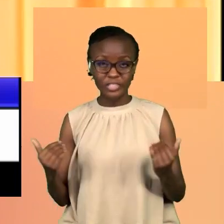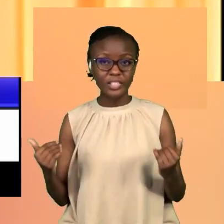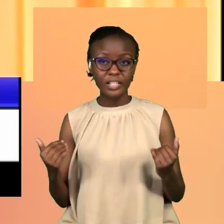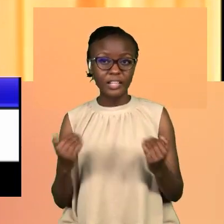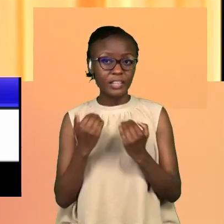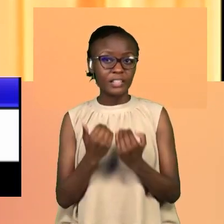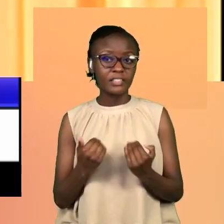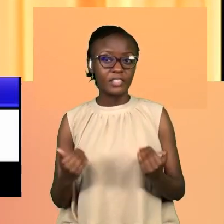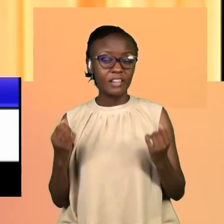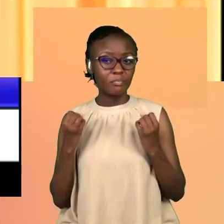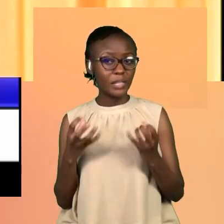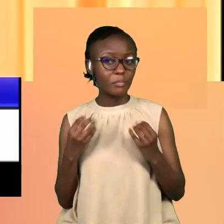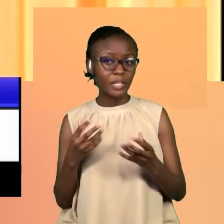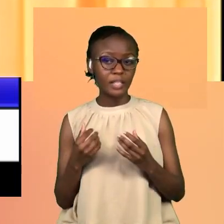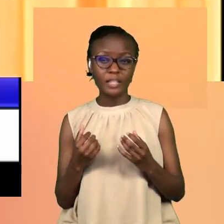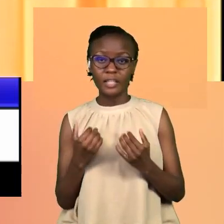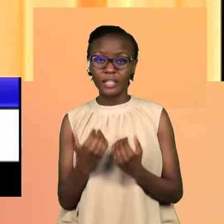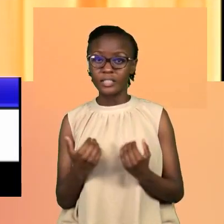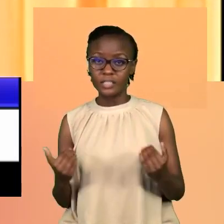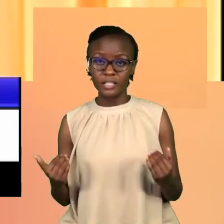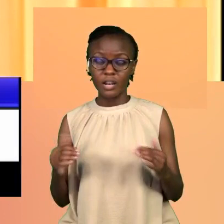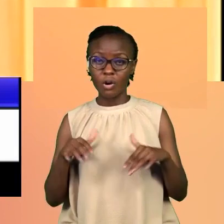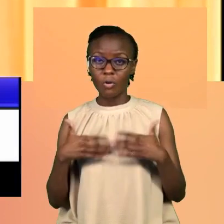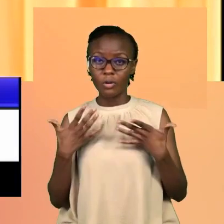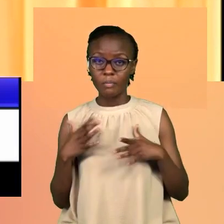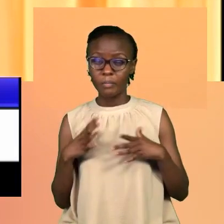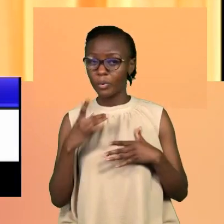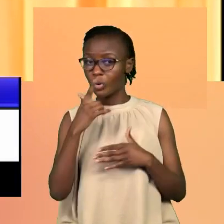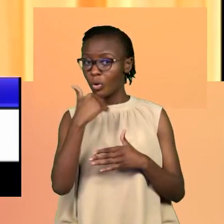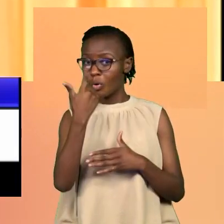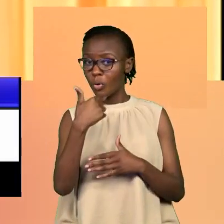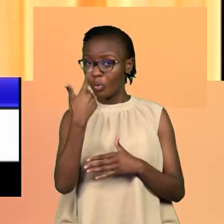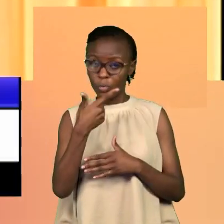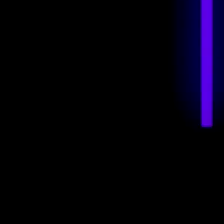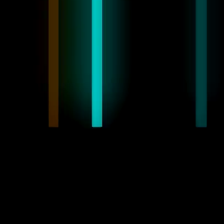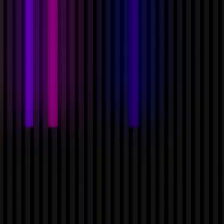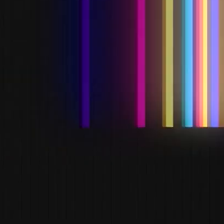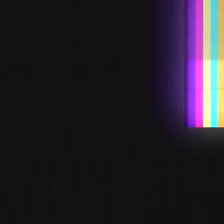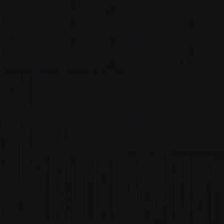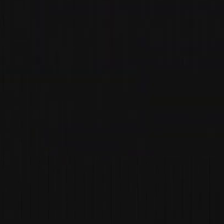vulnerable people who are victims of violence.